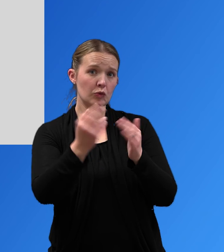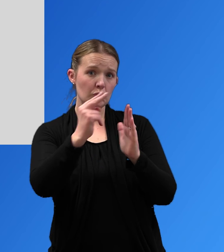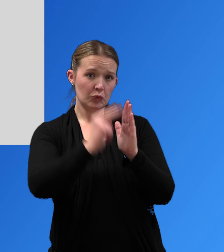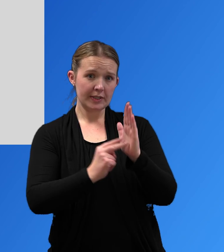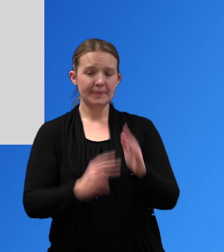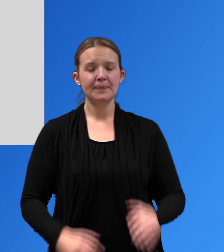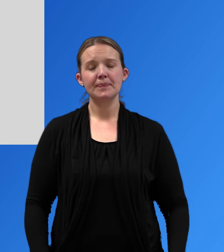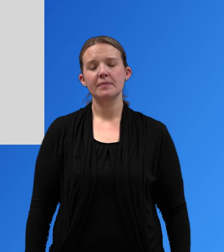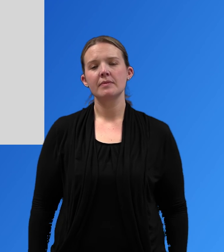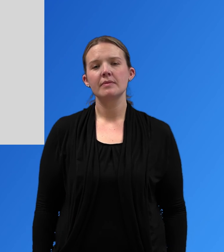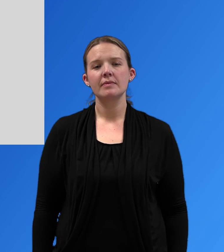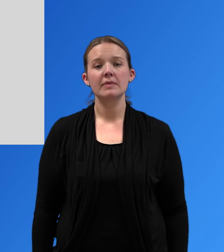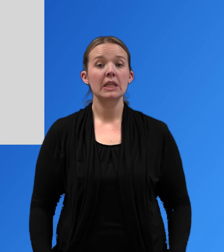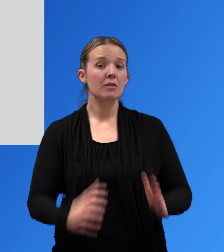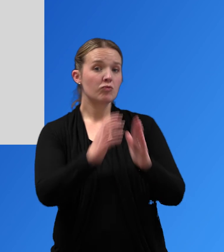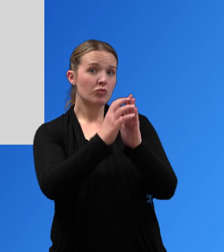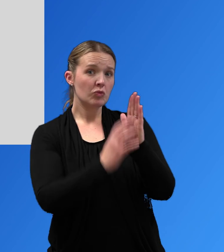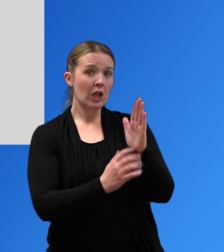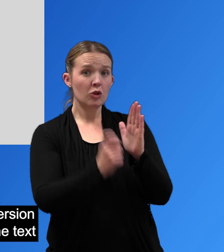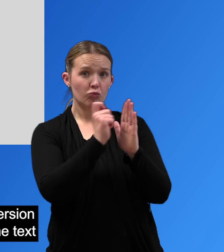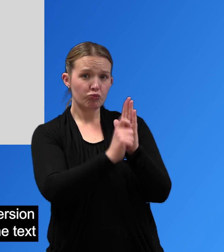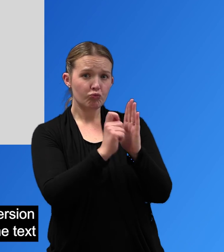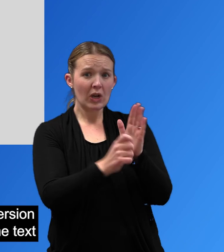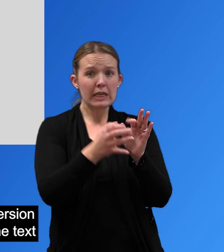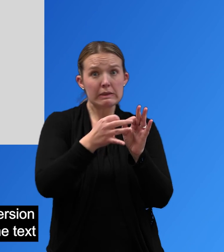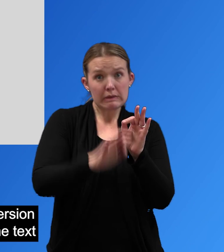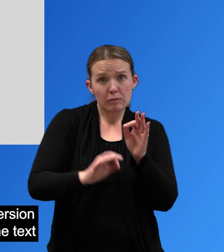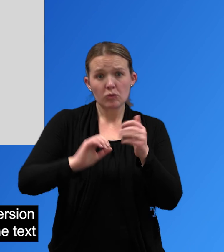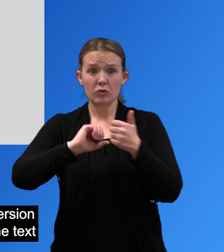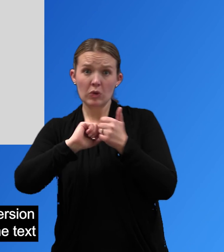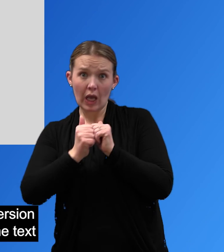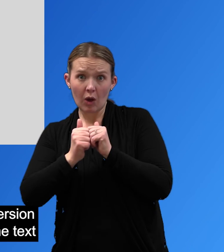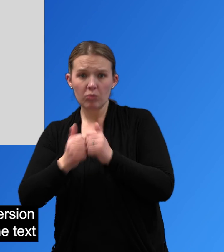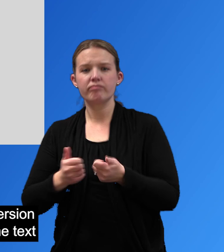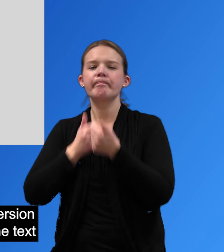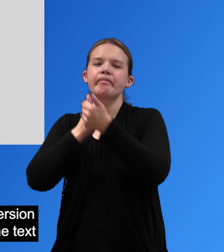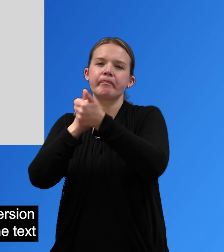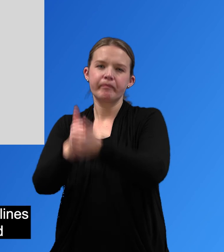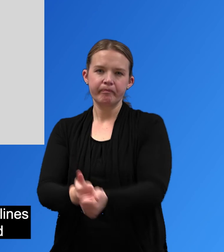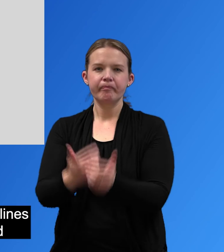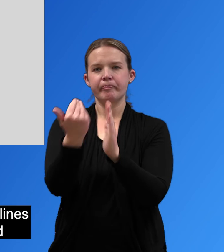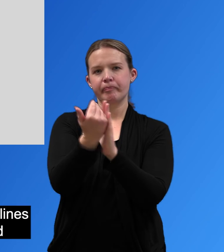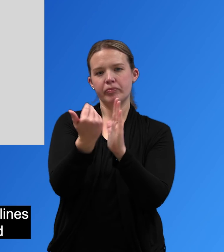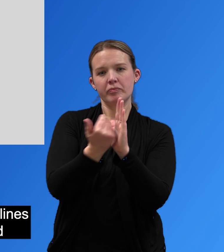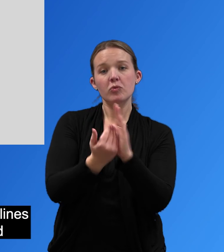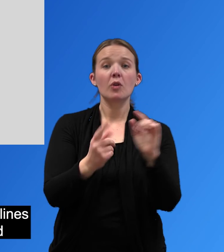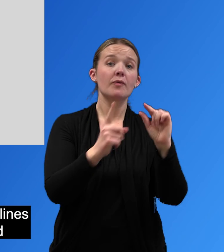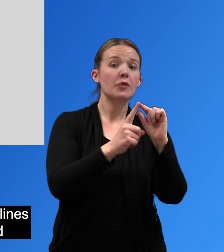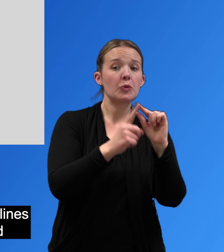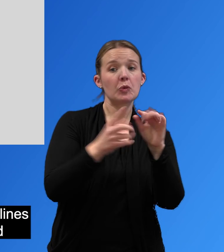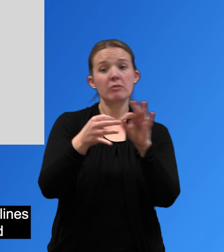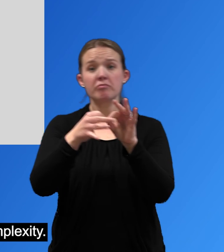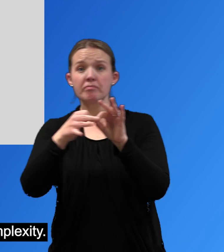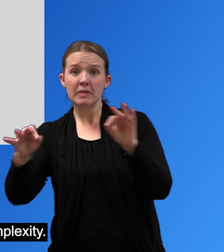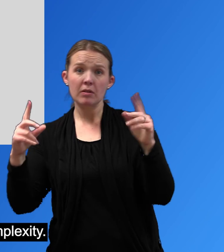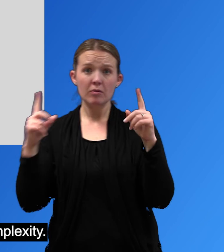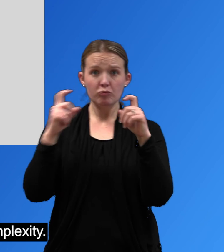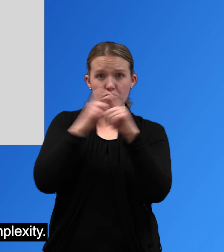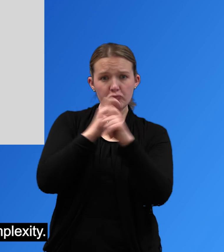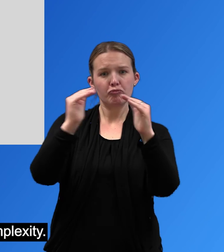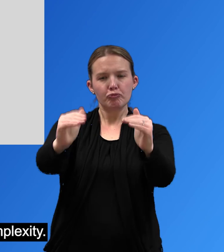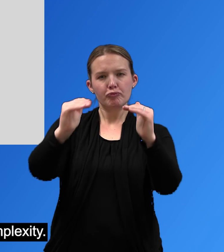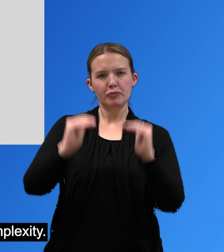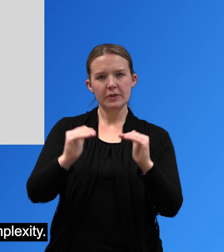Author the easy-to-read text. Write the simplified version of each segment of the text while applying guidelines to minimize word and sentence